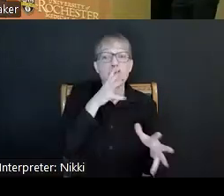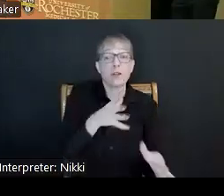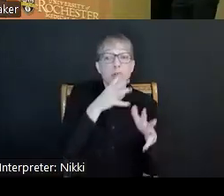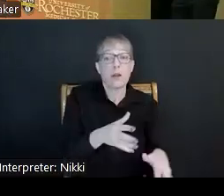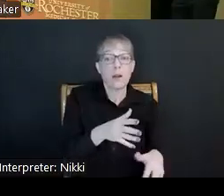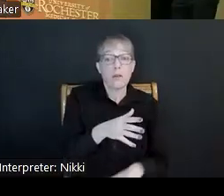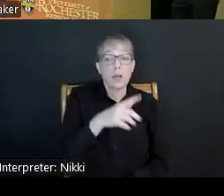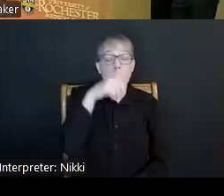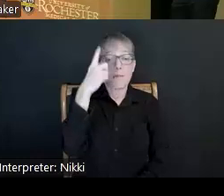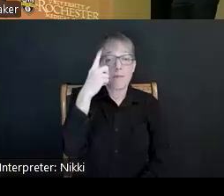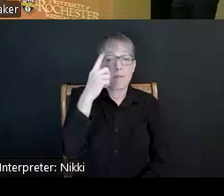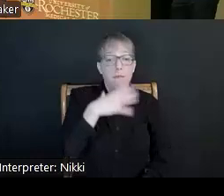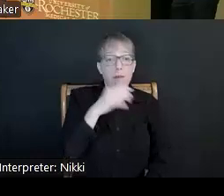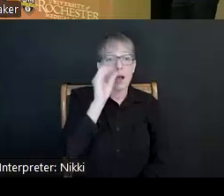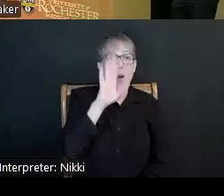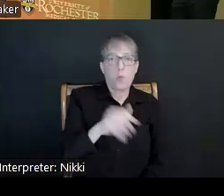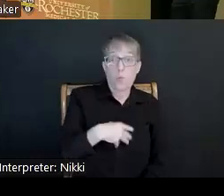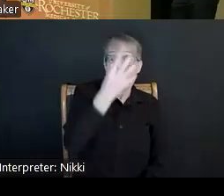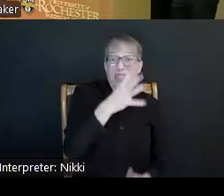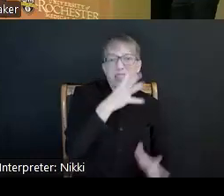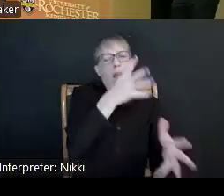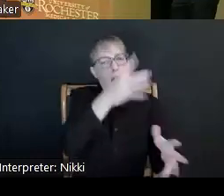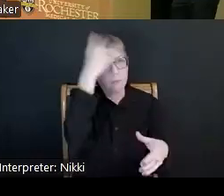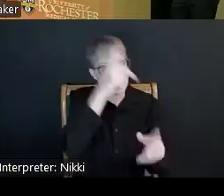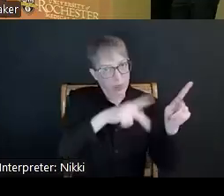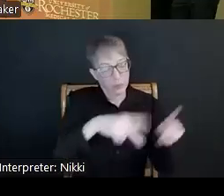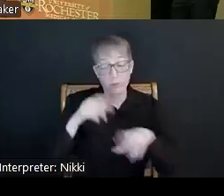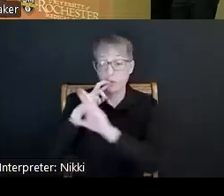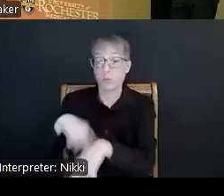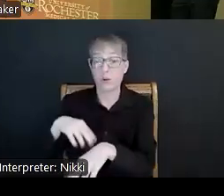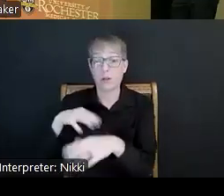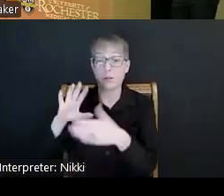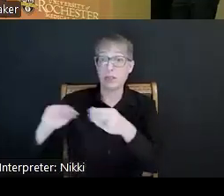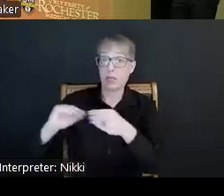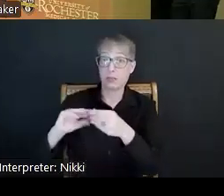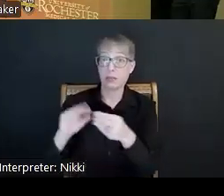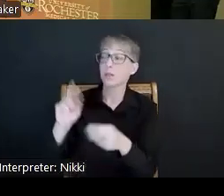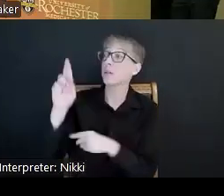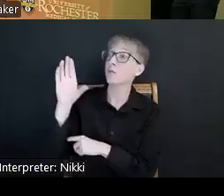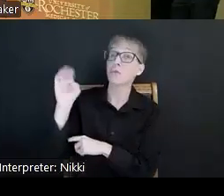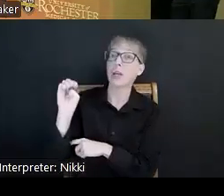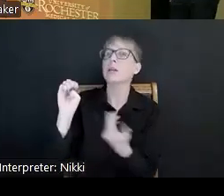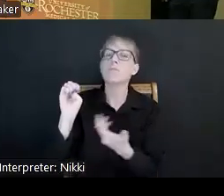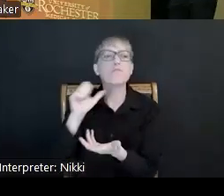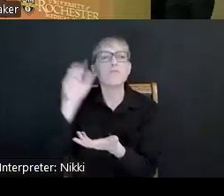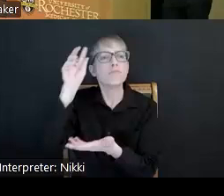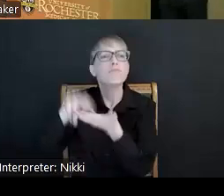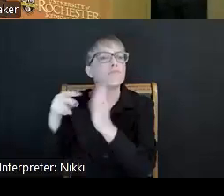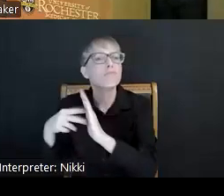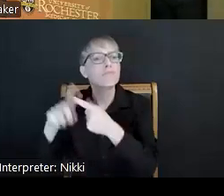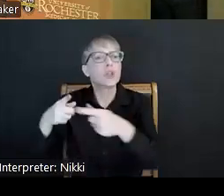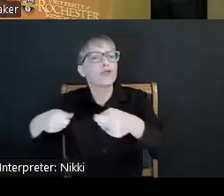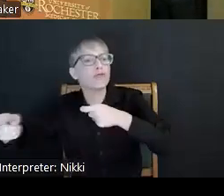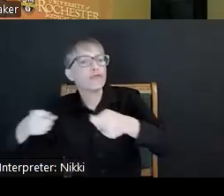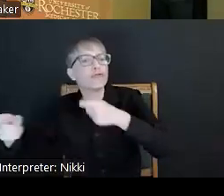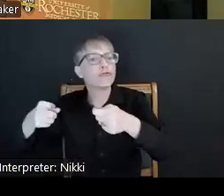hatred and fear of the black. The report reads, neither race makes an attempt to control or hide its antipathy. The black